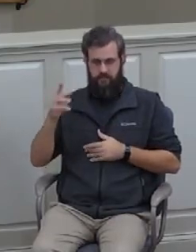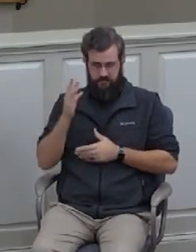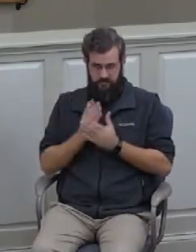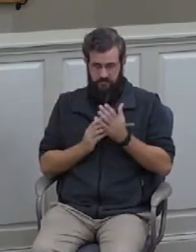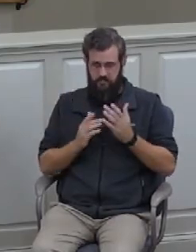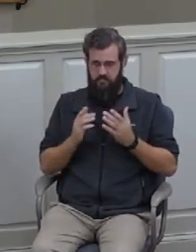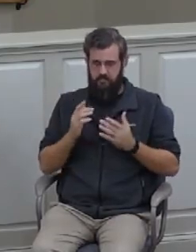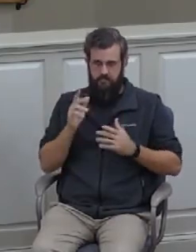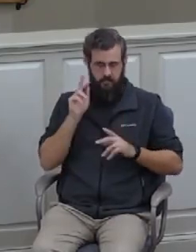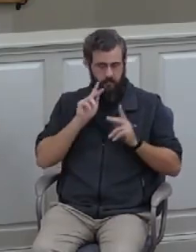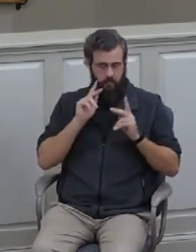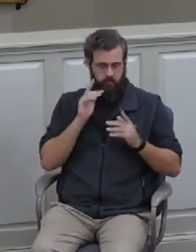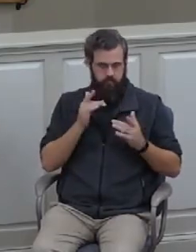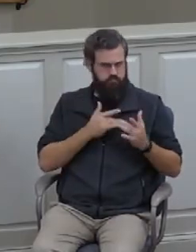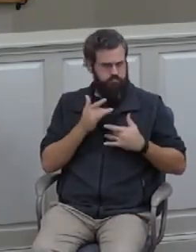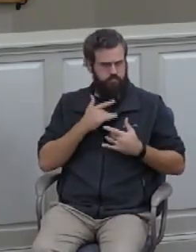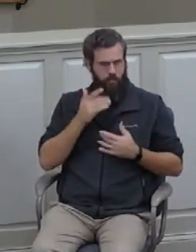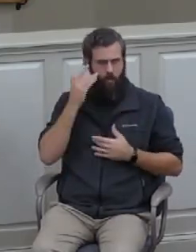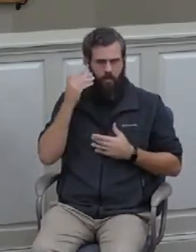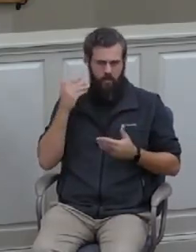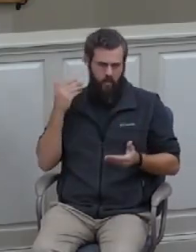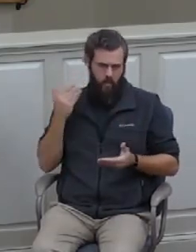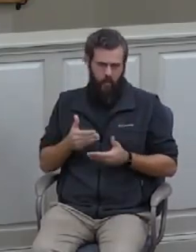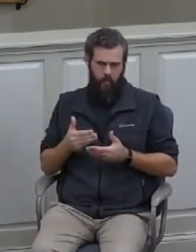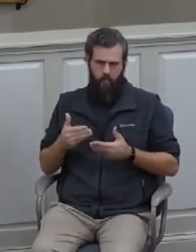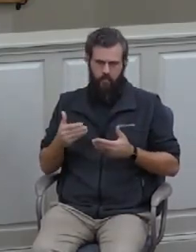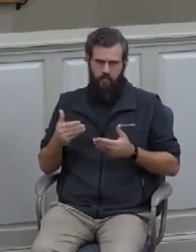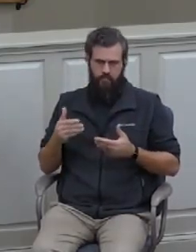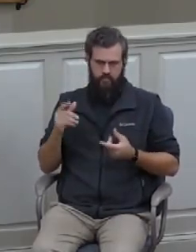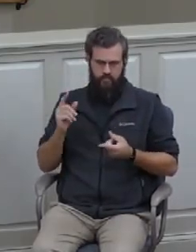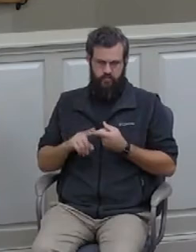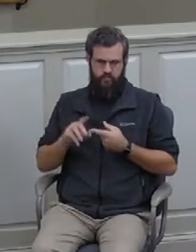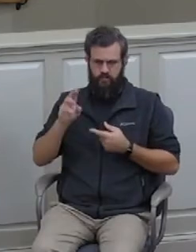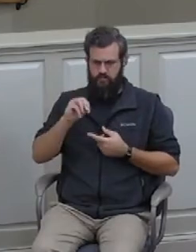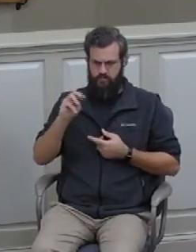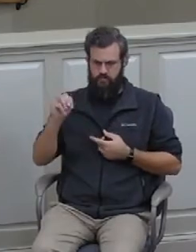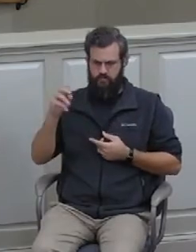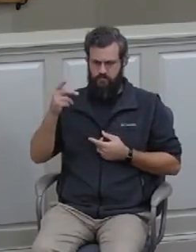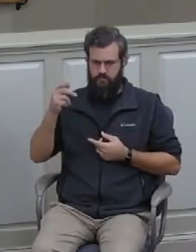questions about why is it so close to the entranceway to Millennium Park.